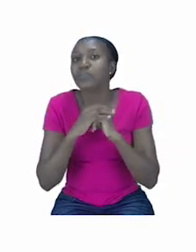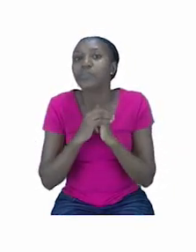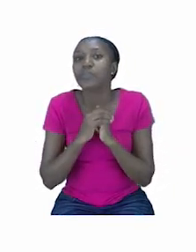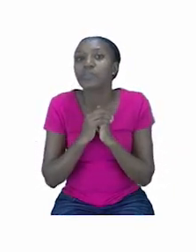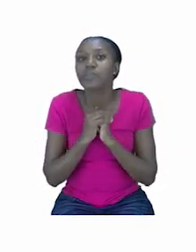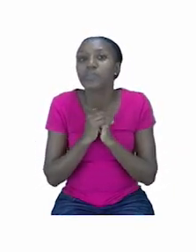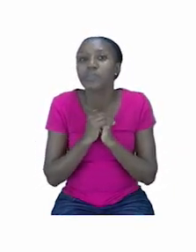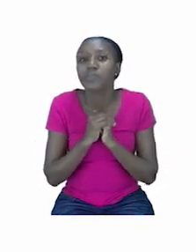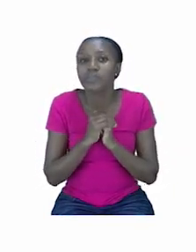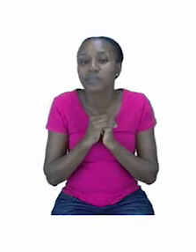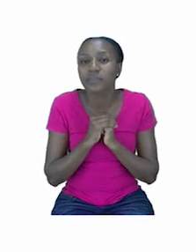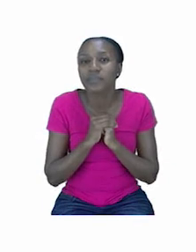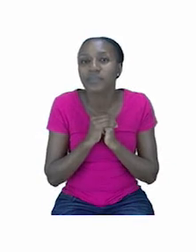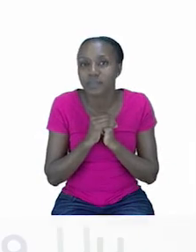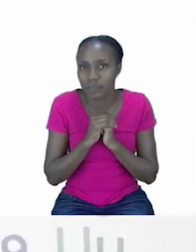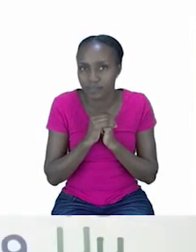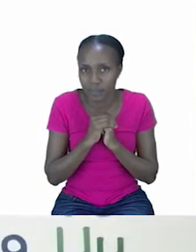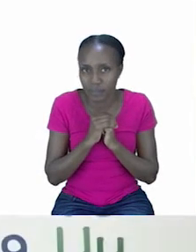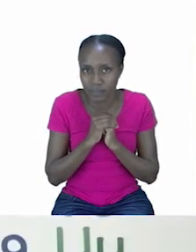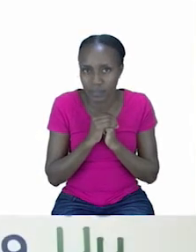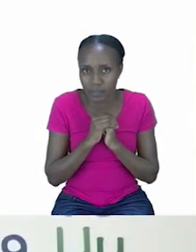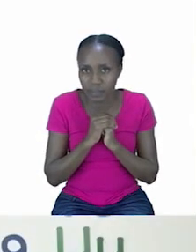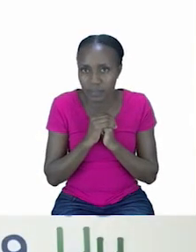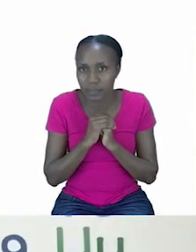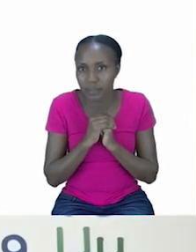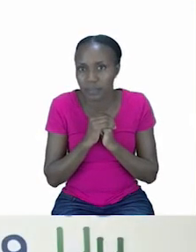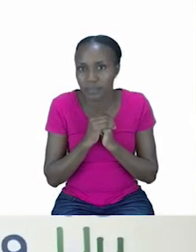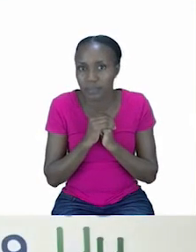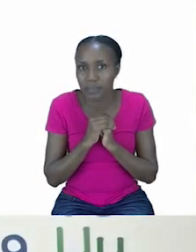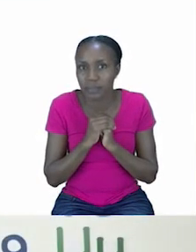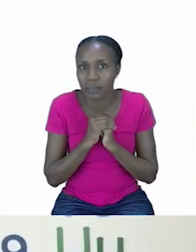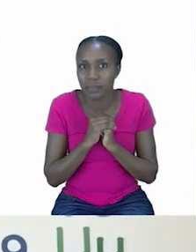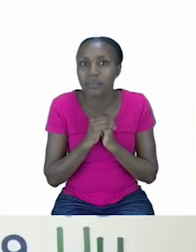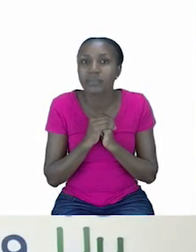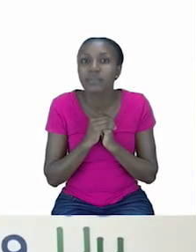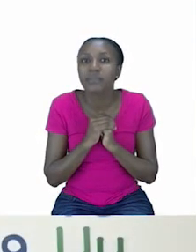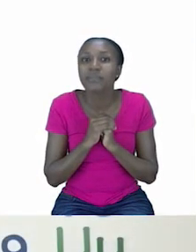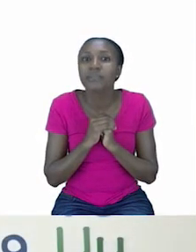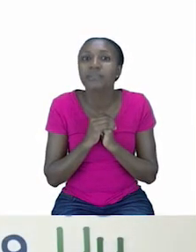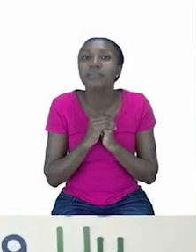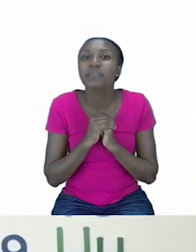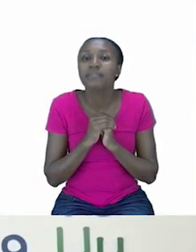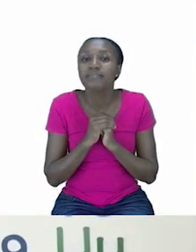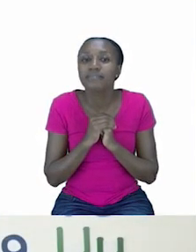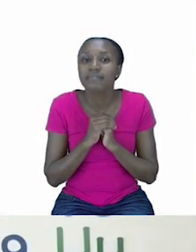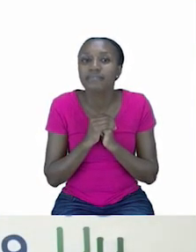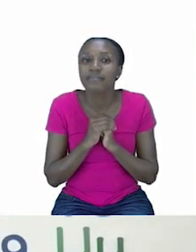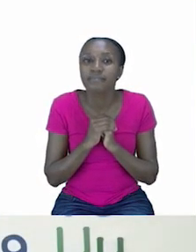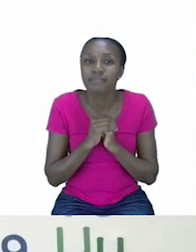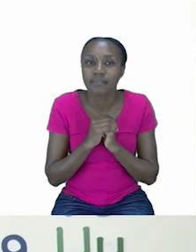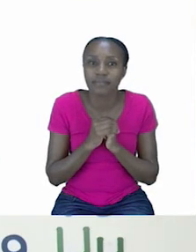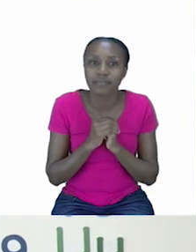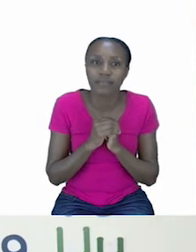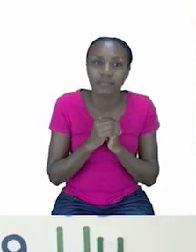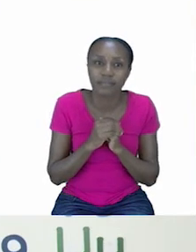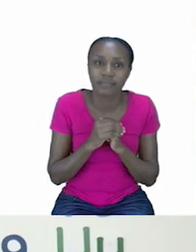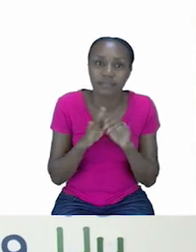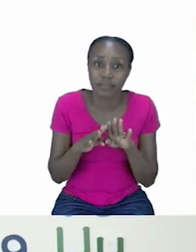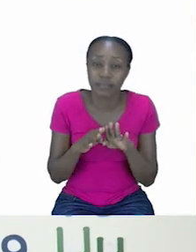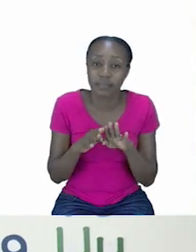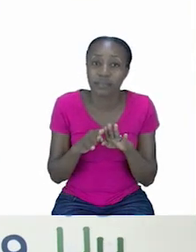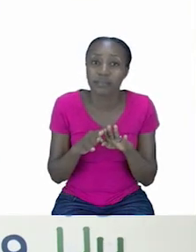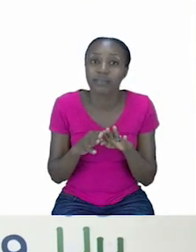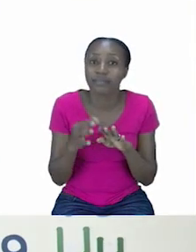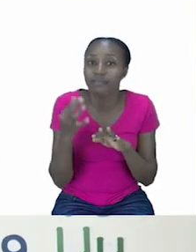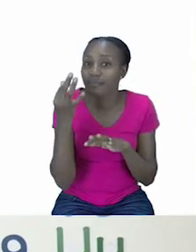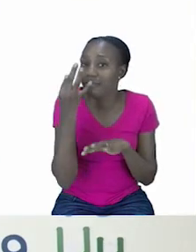here, we have the front that I have done with flowers, just